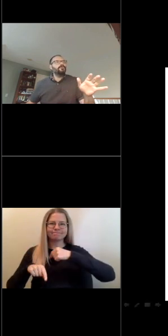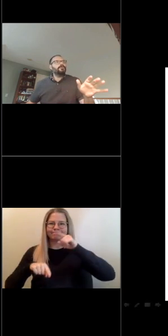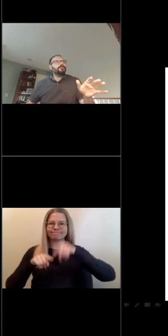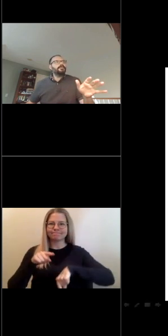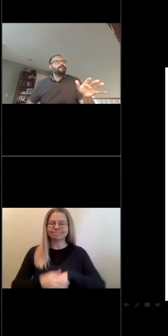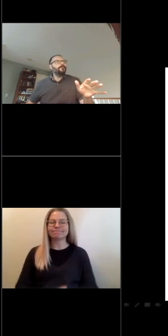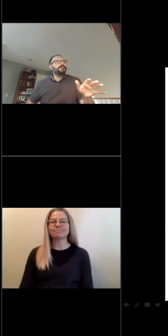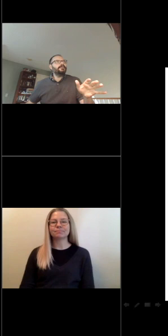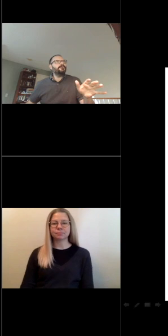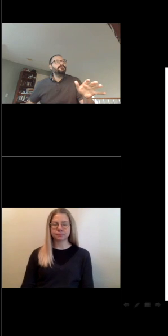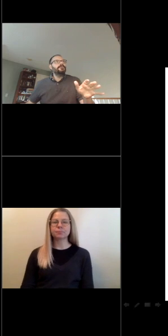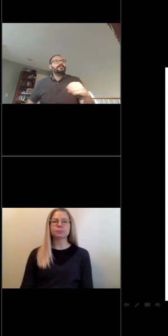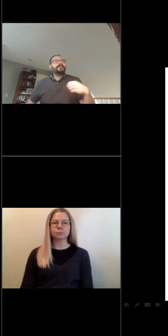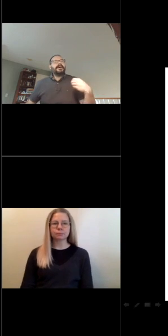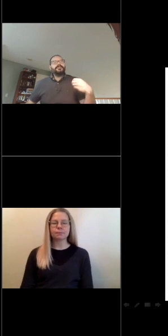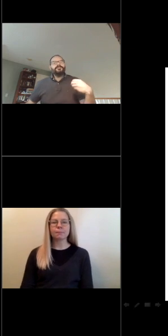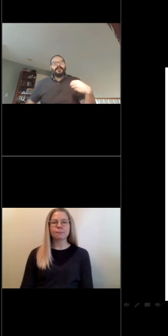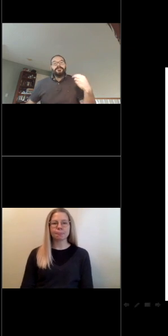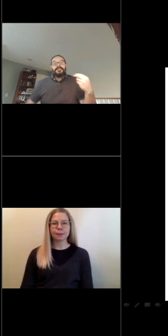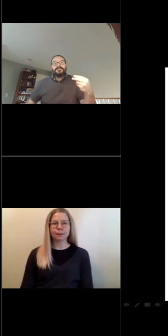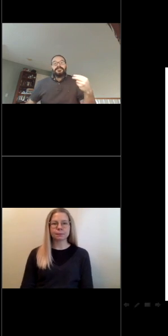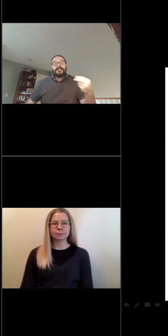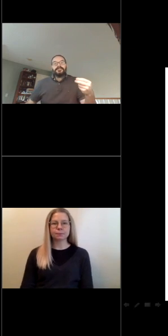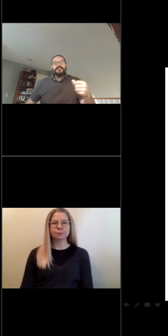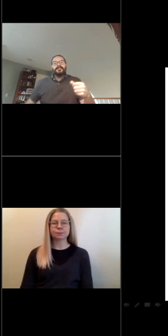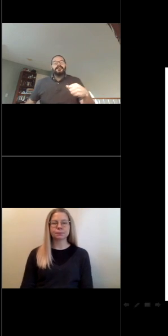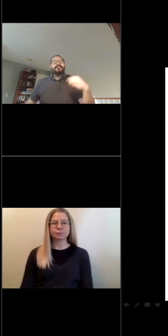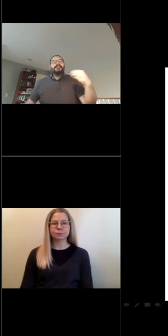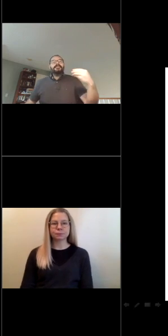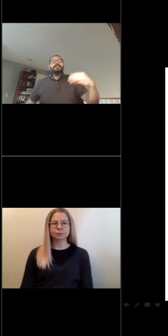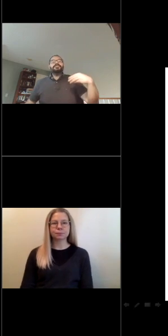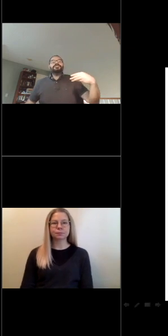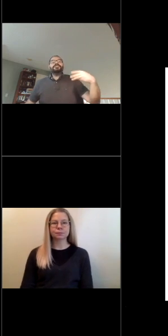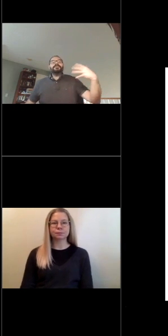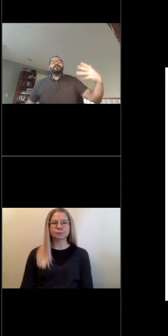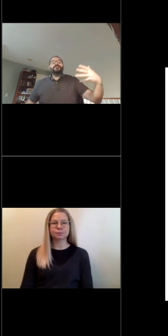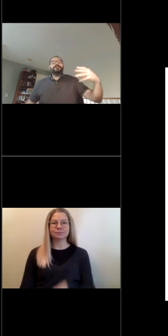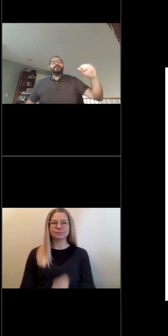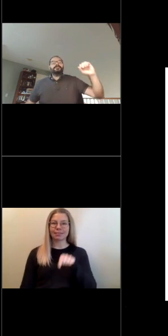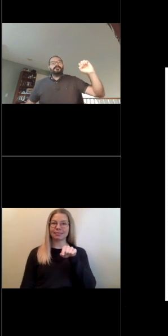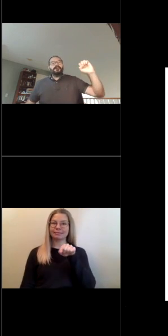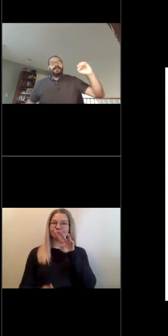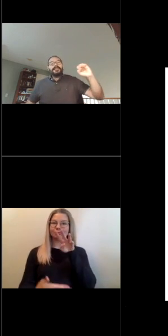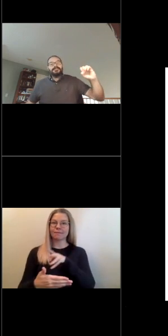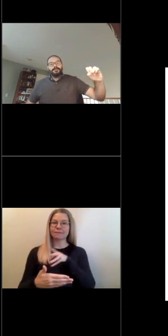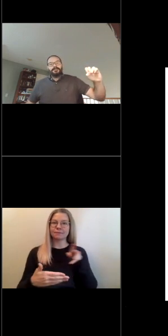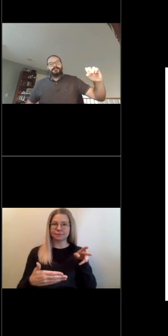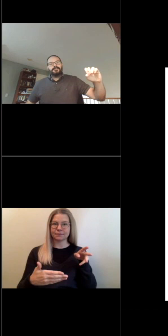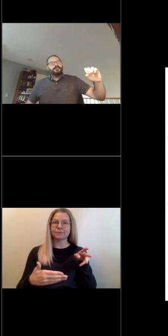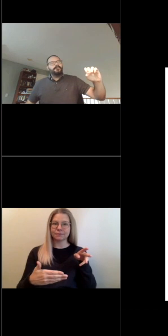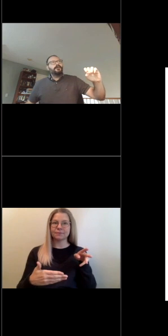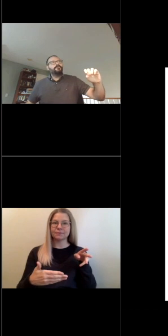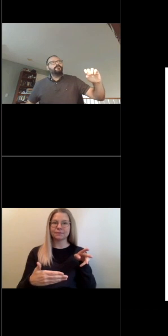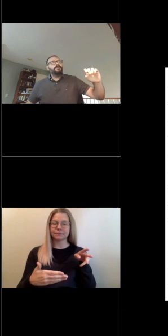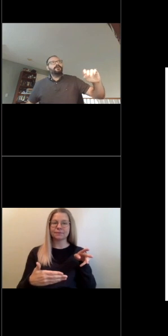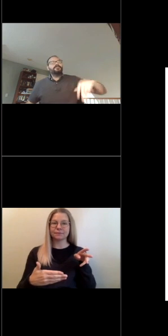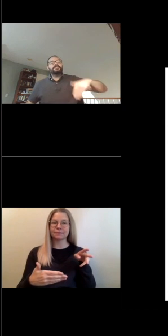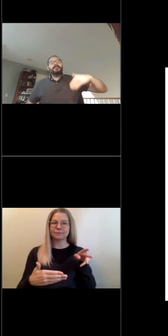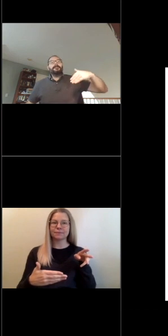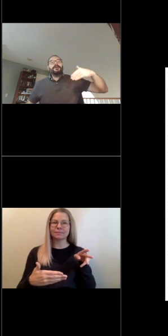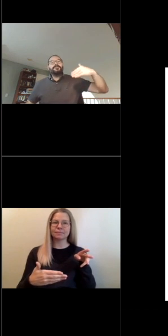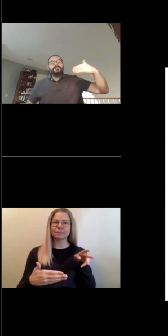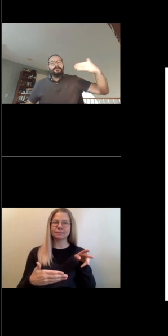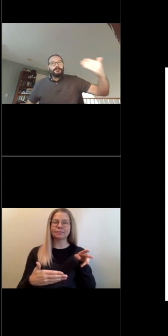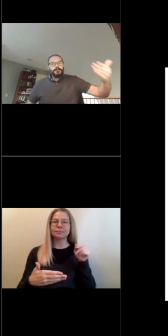Now, key point here, the actograph gives us EEG equivalent estimates of